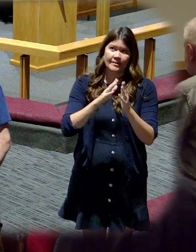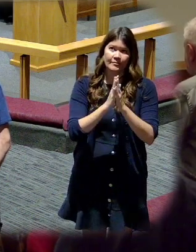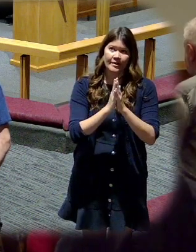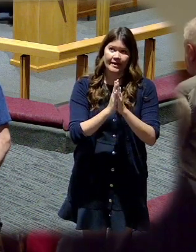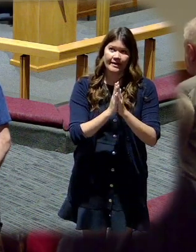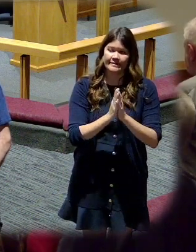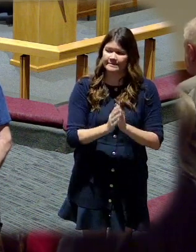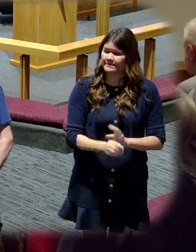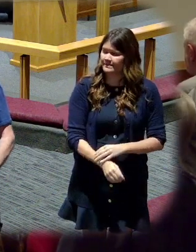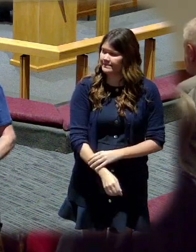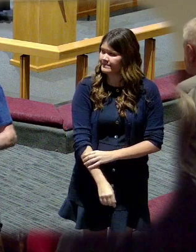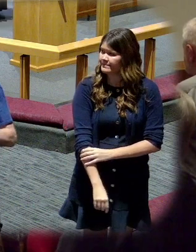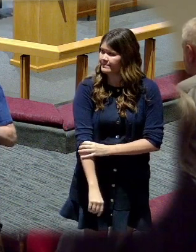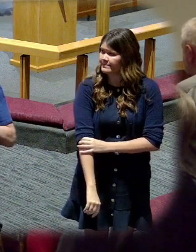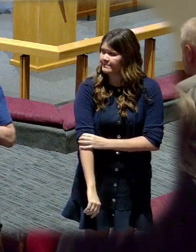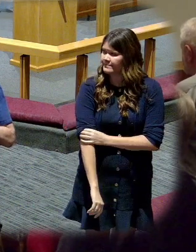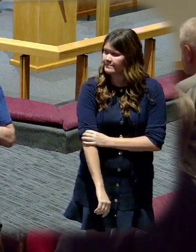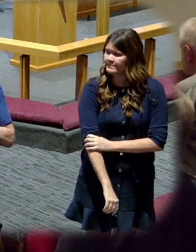Amen.